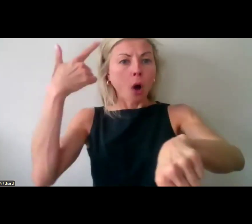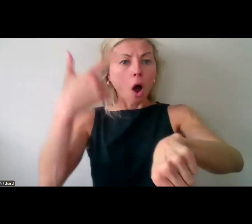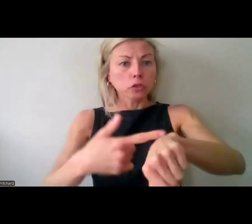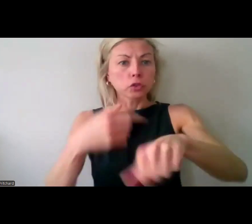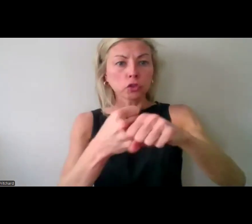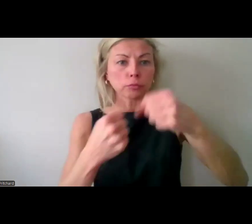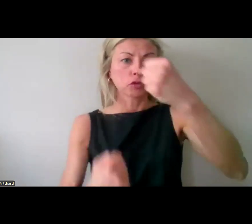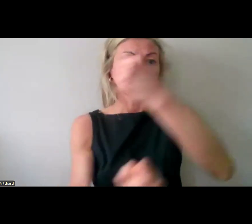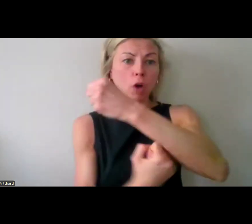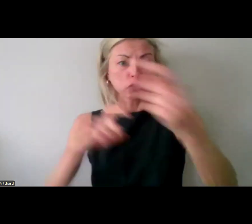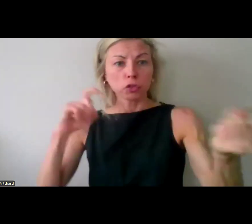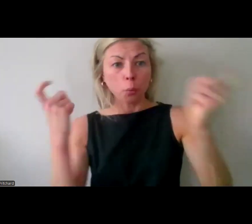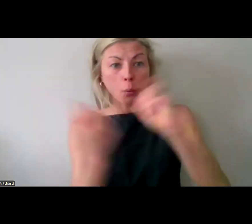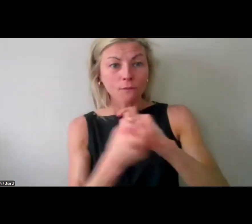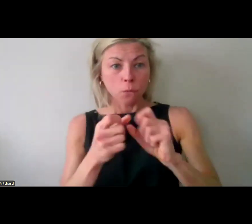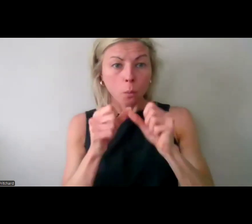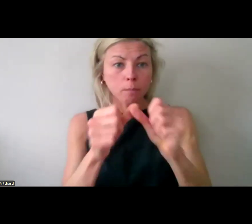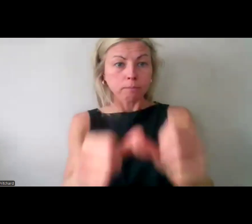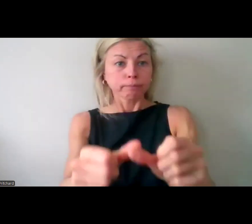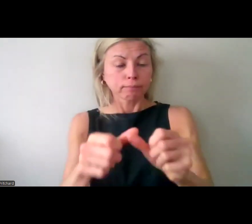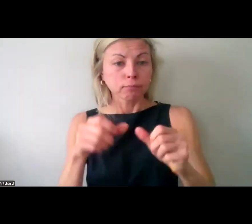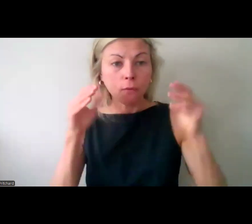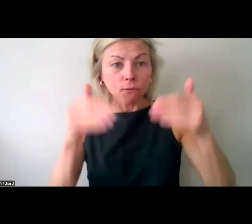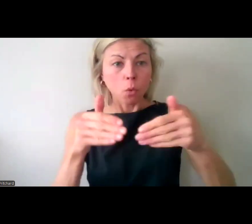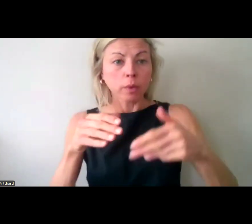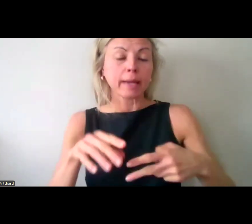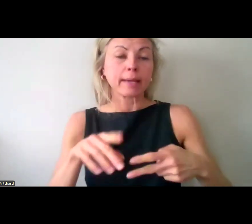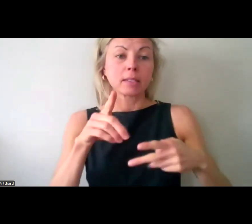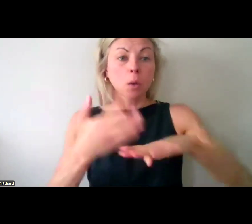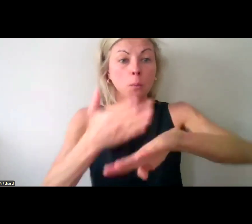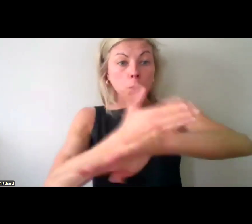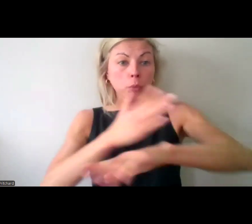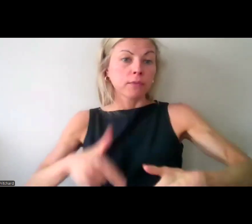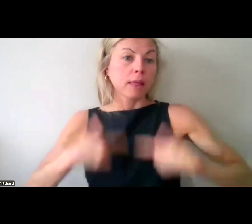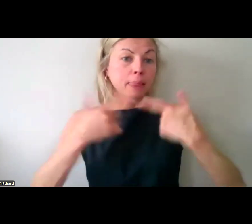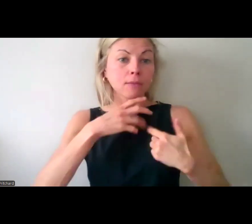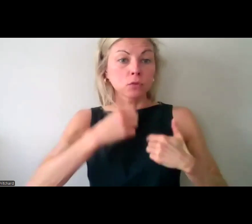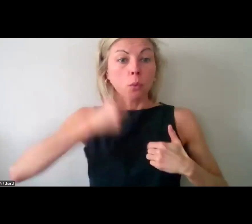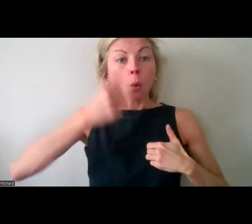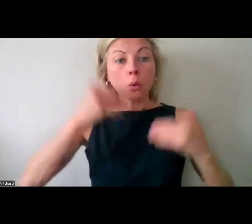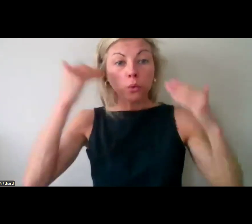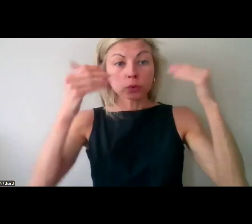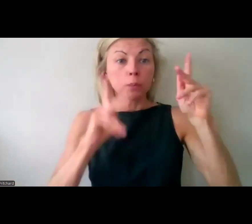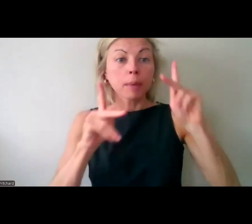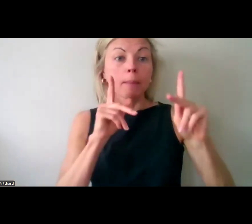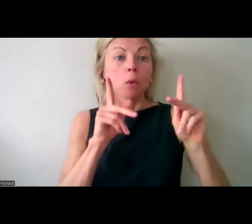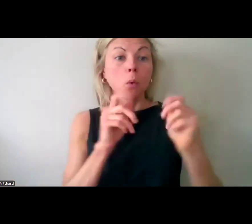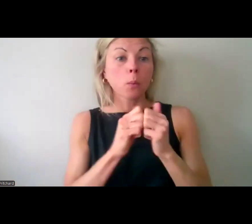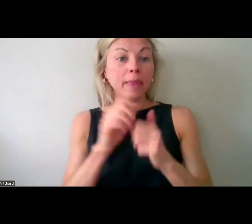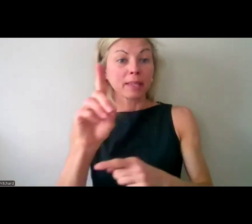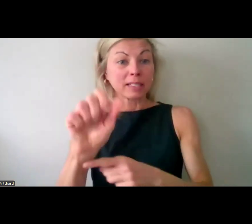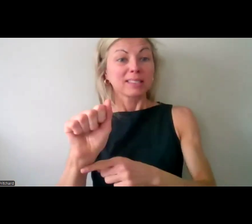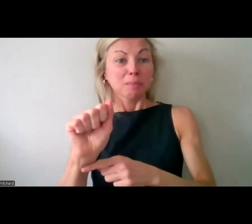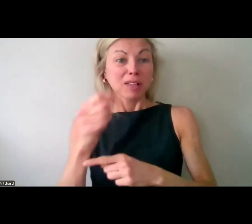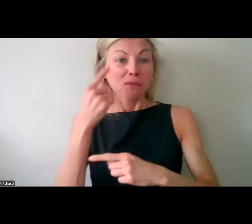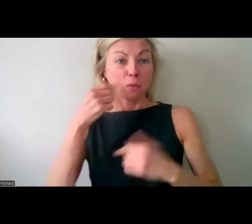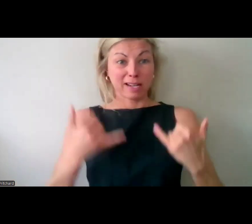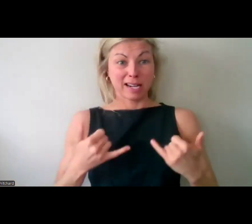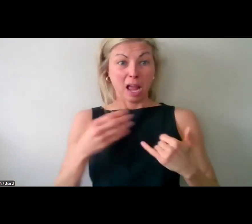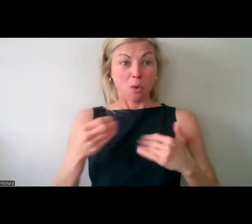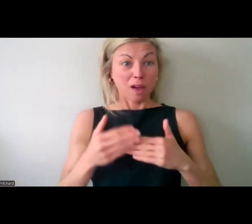reforms that improve the lives of our older adults and people with disabilities from both now and in the